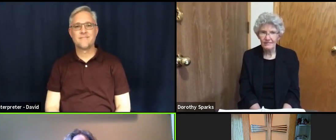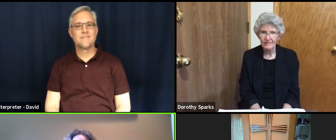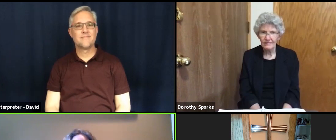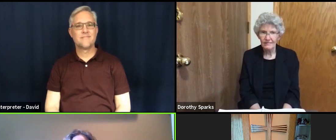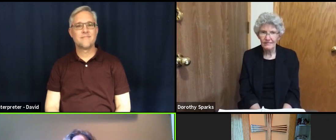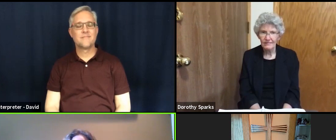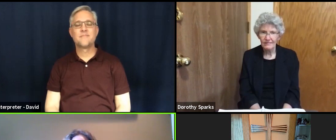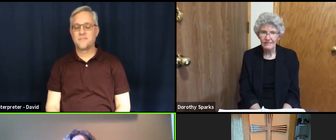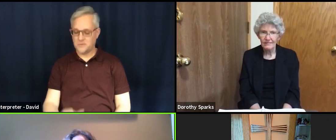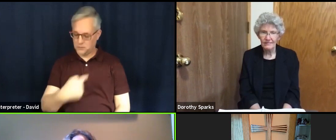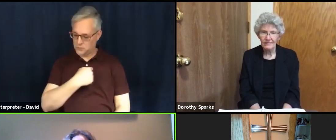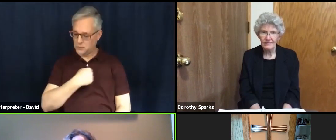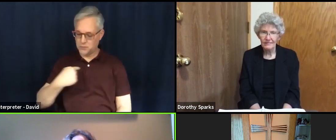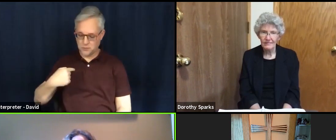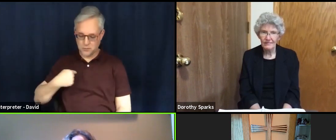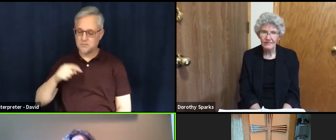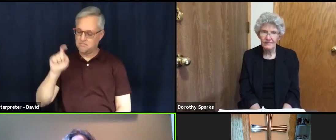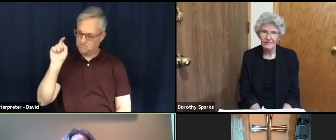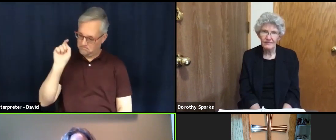persevere.